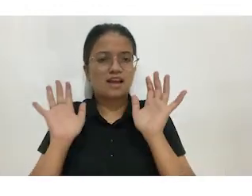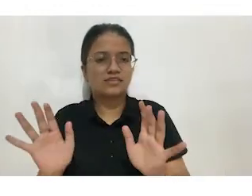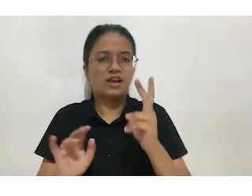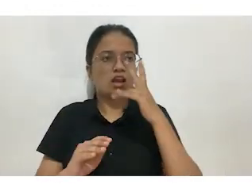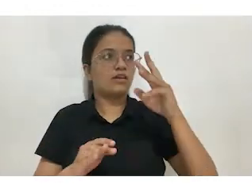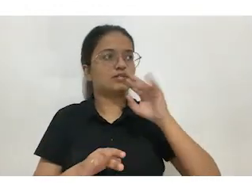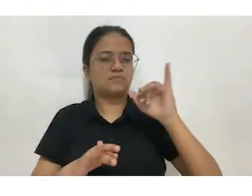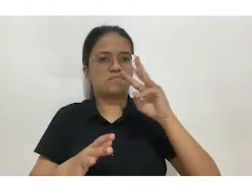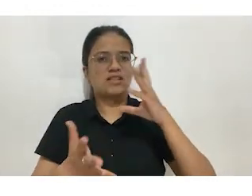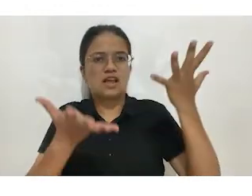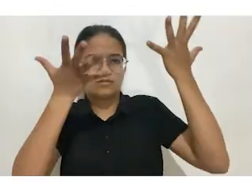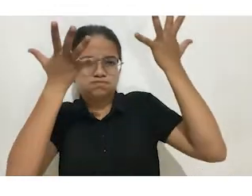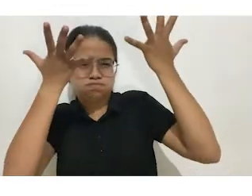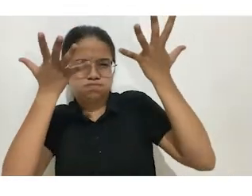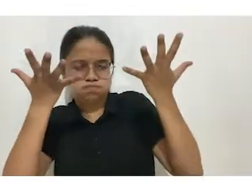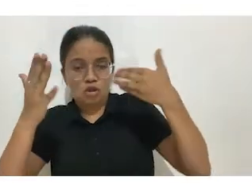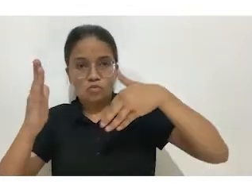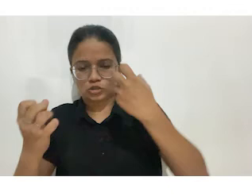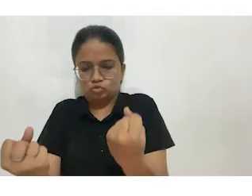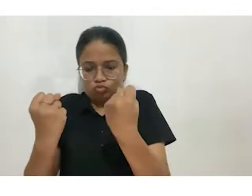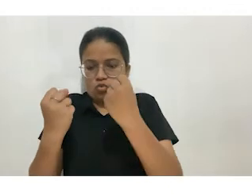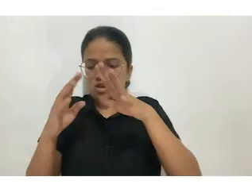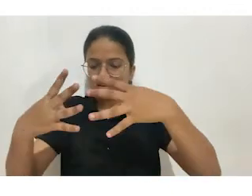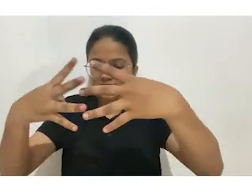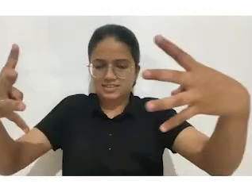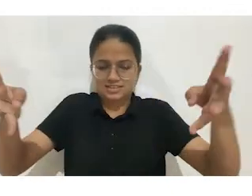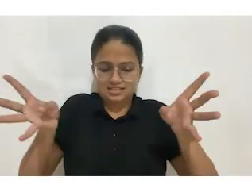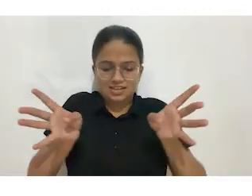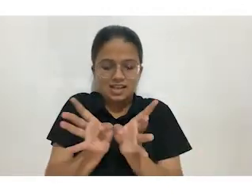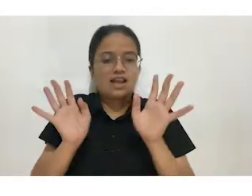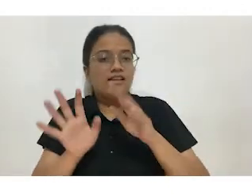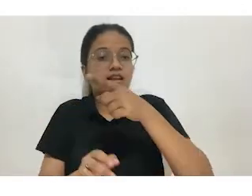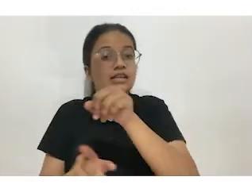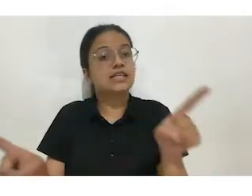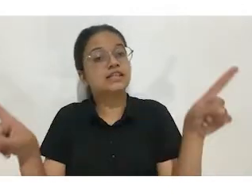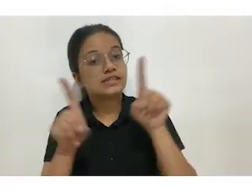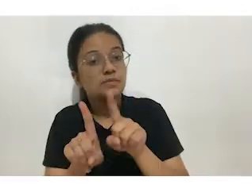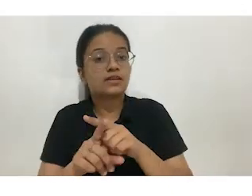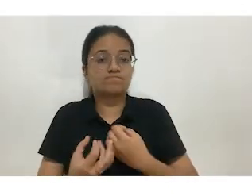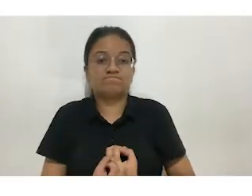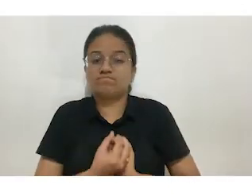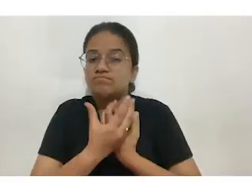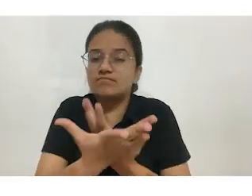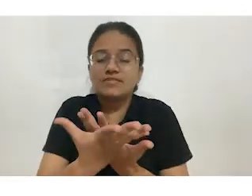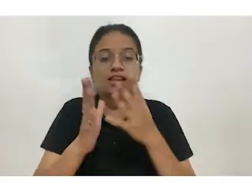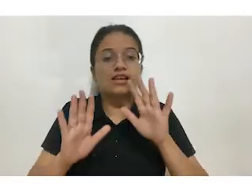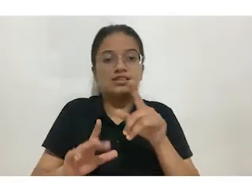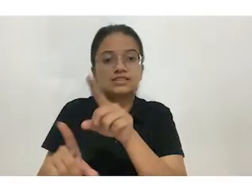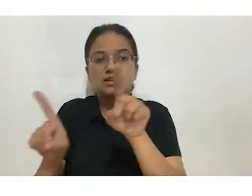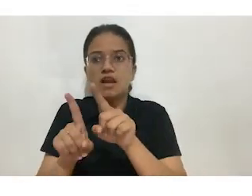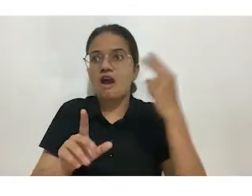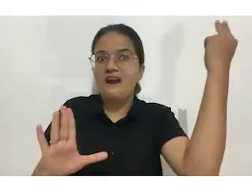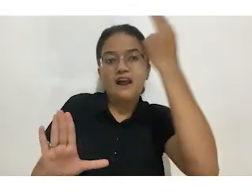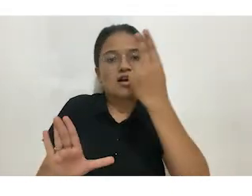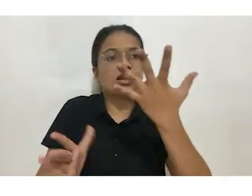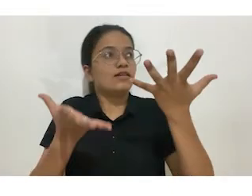always aware of the pressure of water from inside, here is the container which is containing this unpredictable phenomena